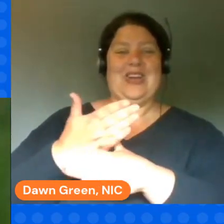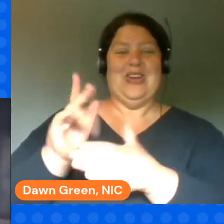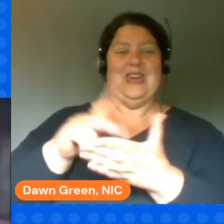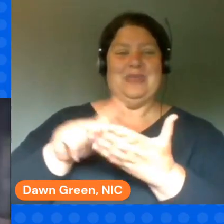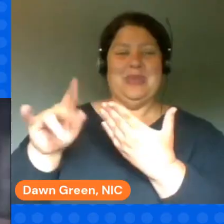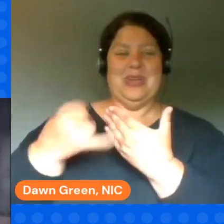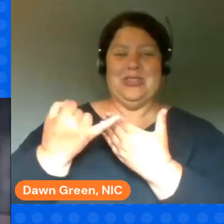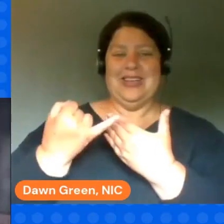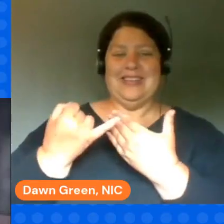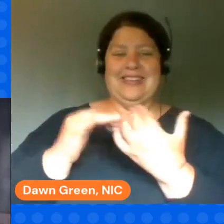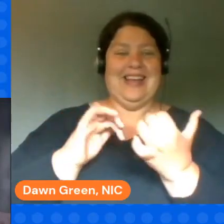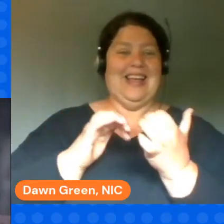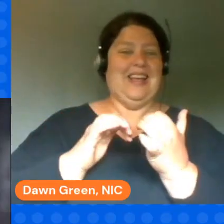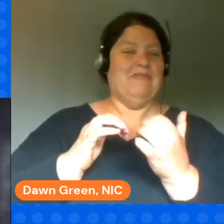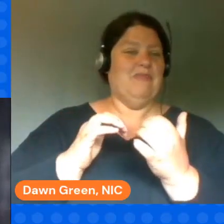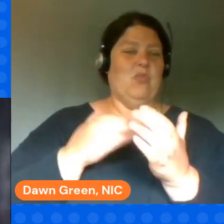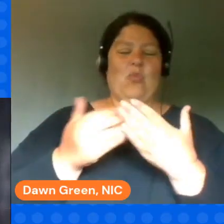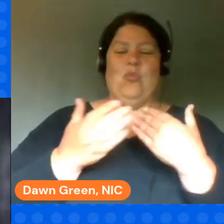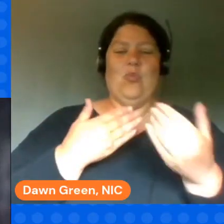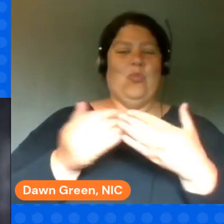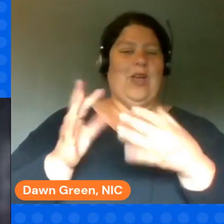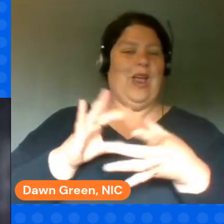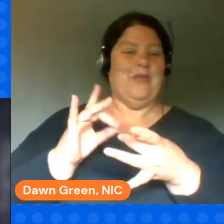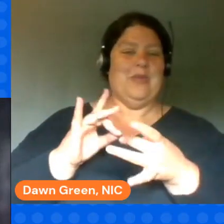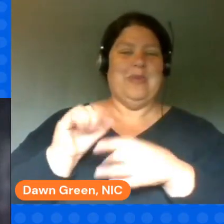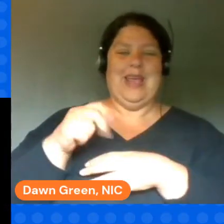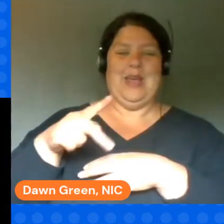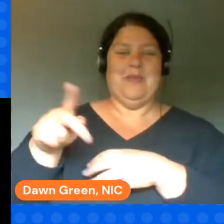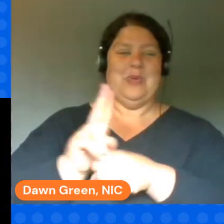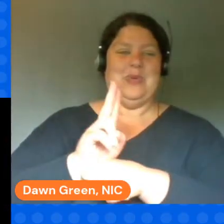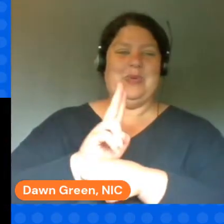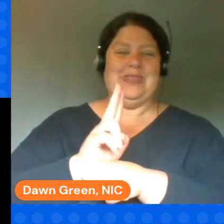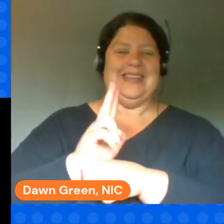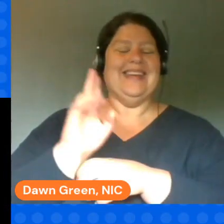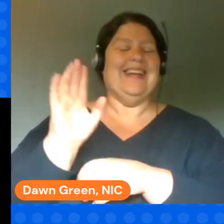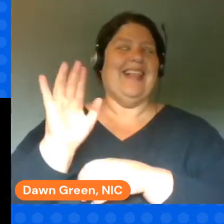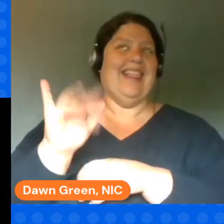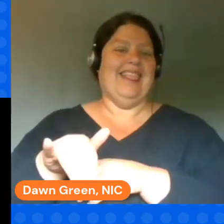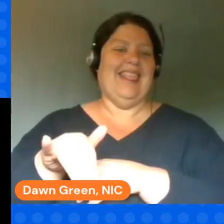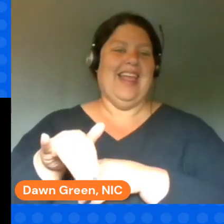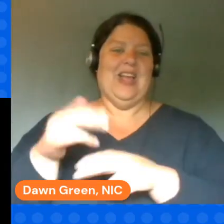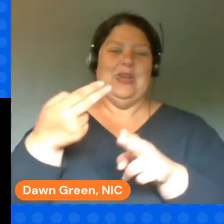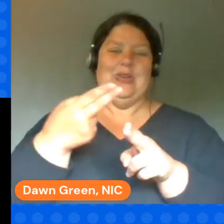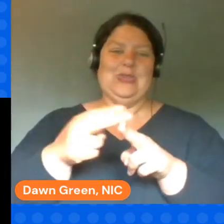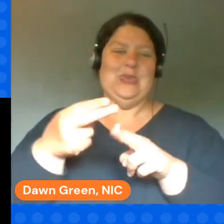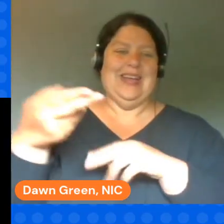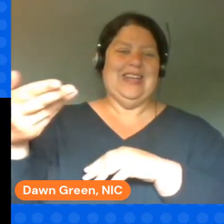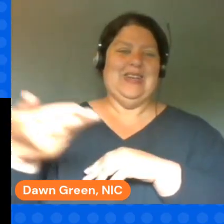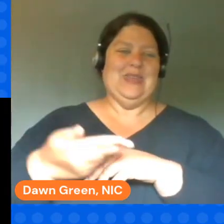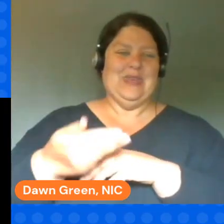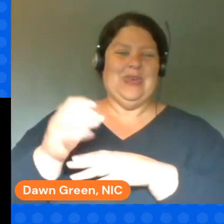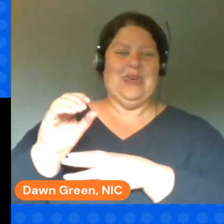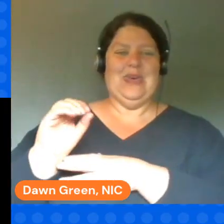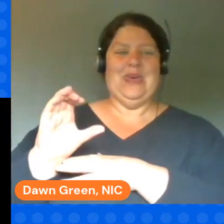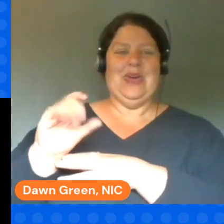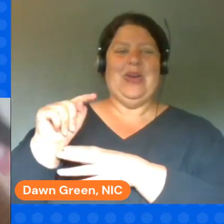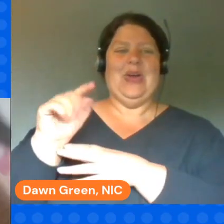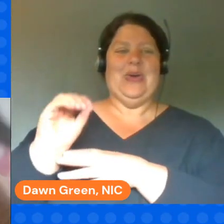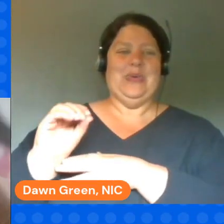whatever messaging app you're already using. So that's a quick intro to OctoStudio.